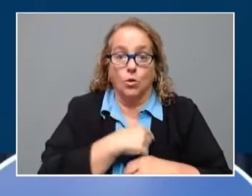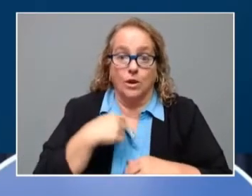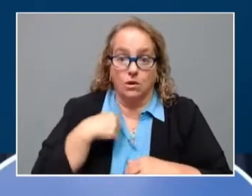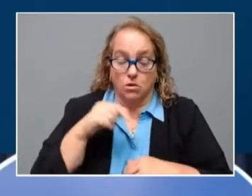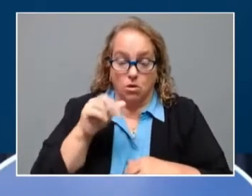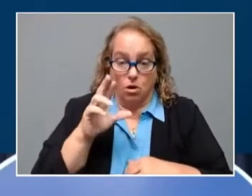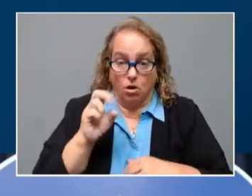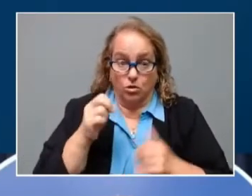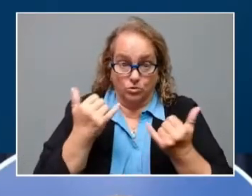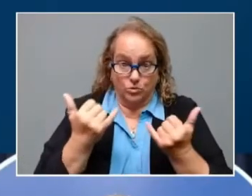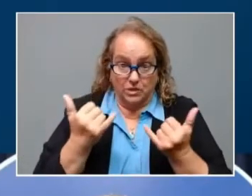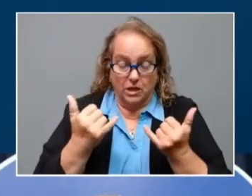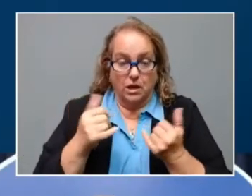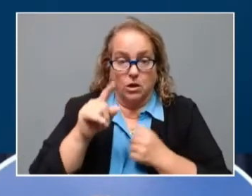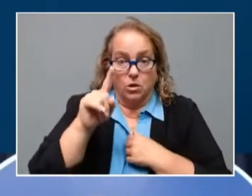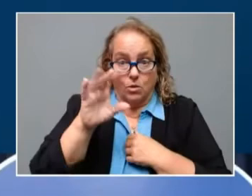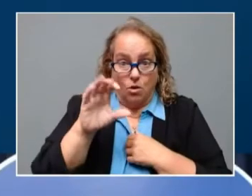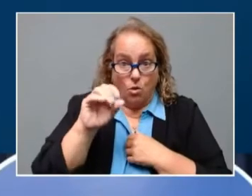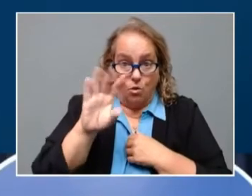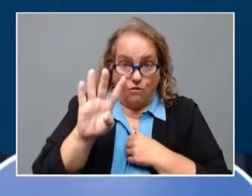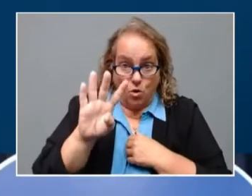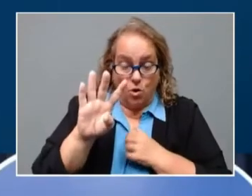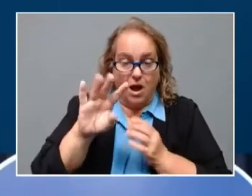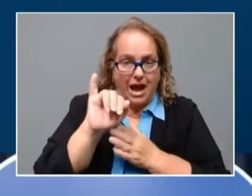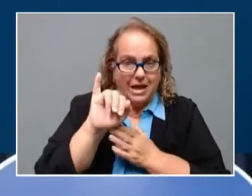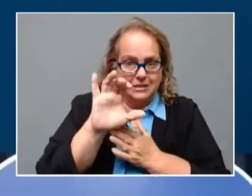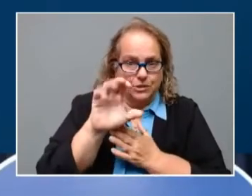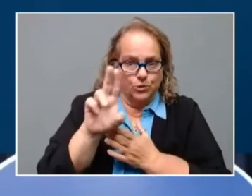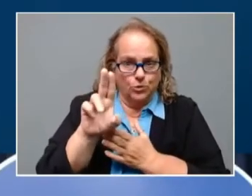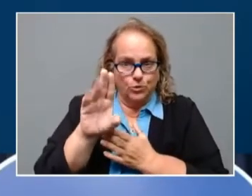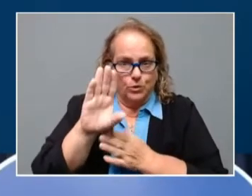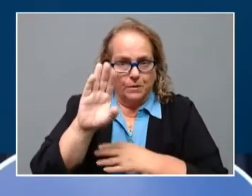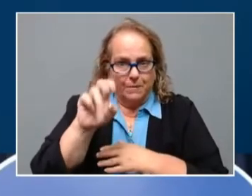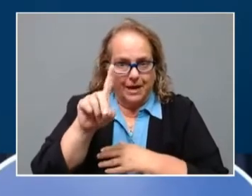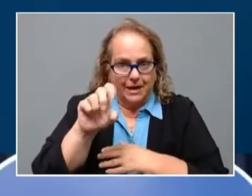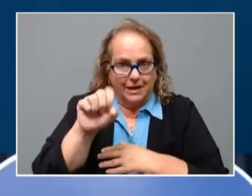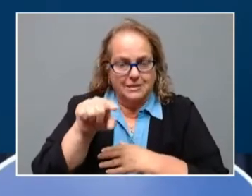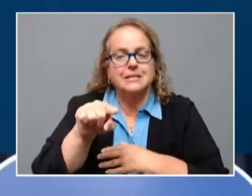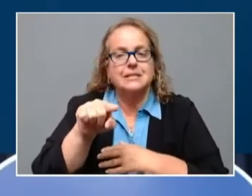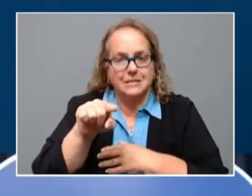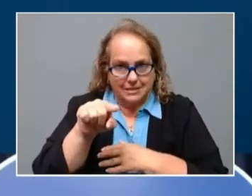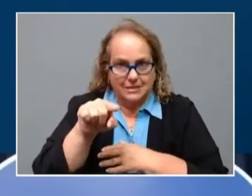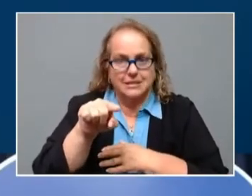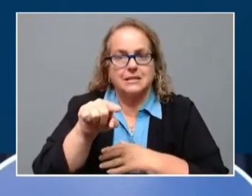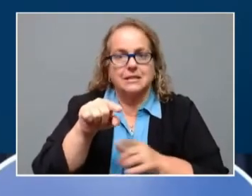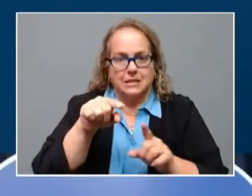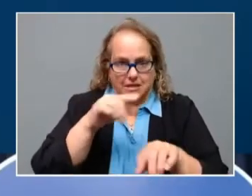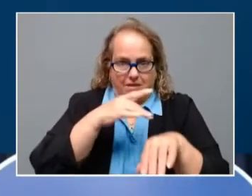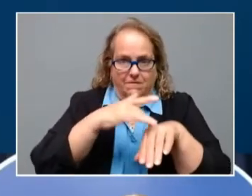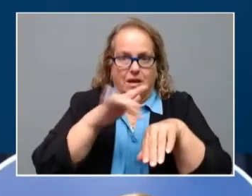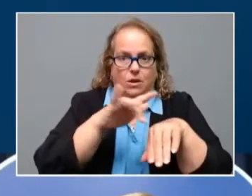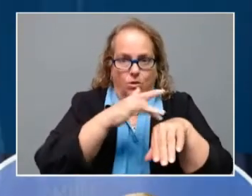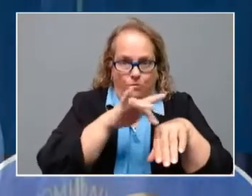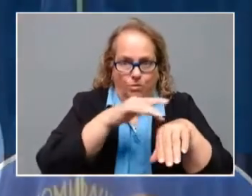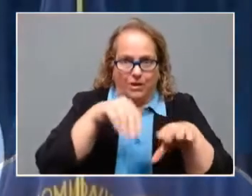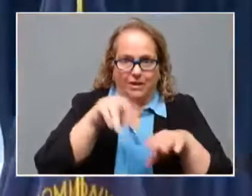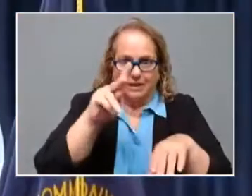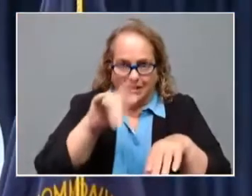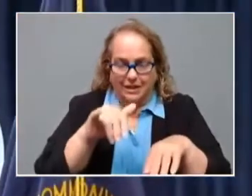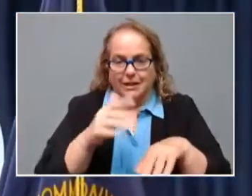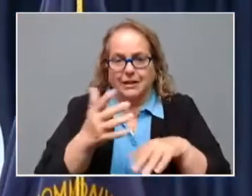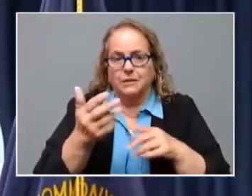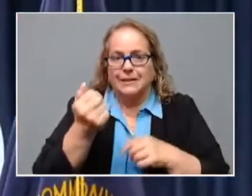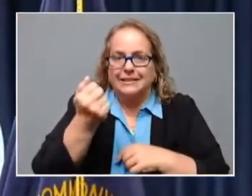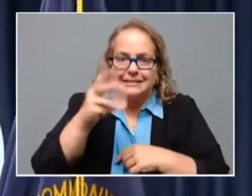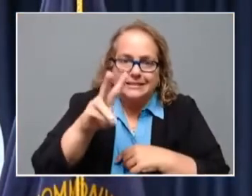today, 104 ICU beds currently available in the Commonwealth, at least 16 kids in the hospital